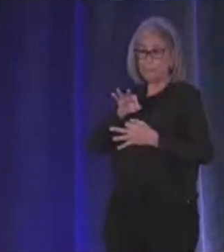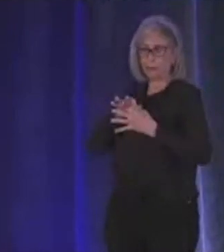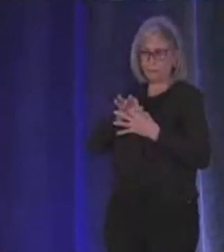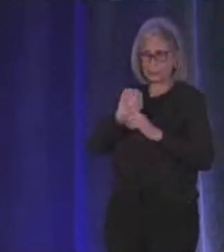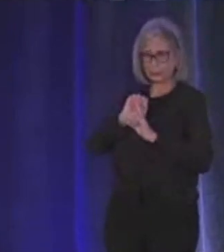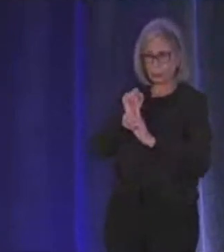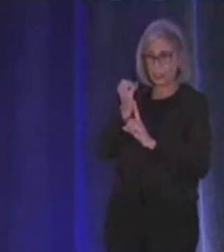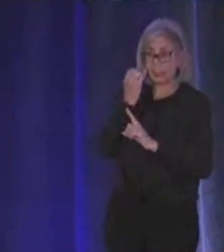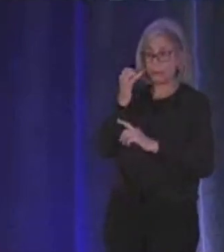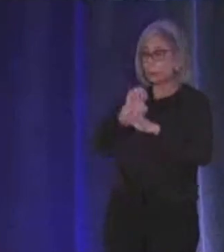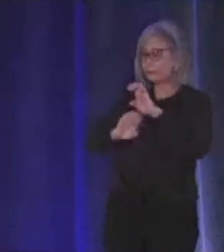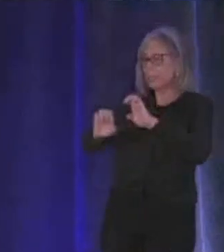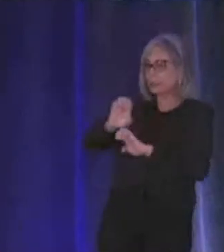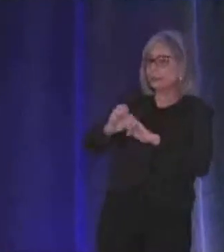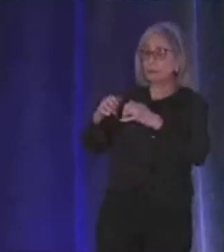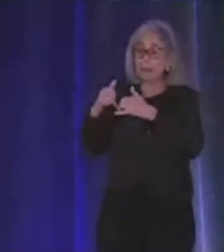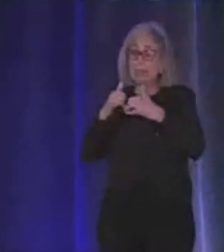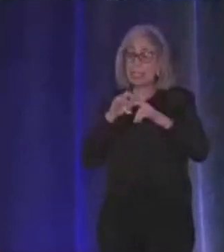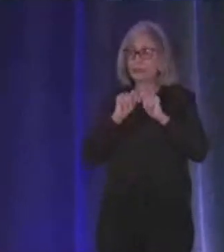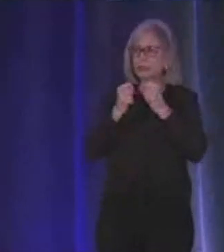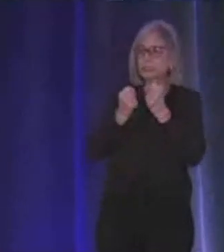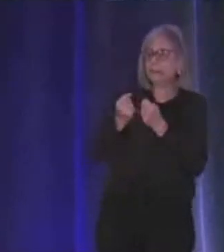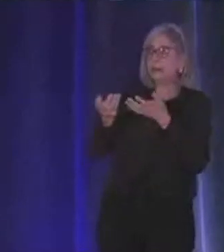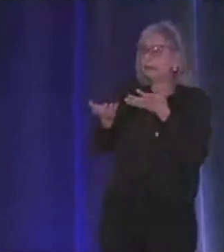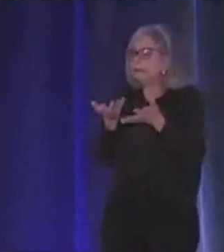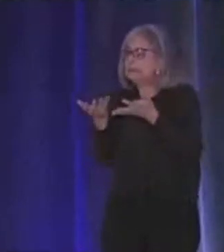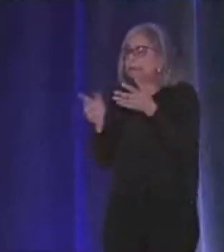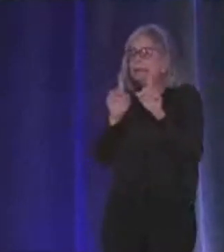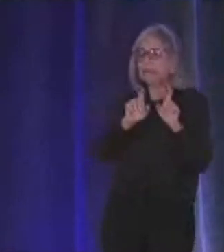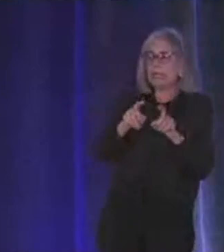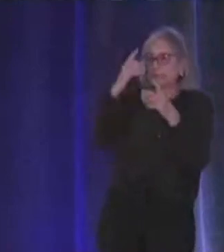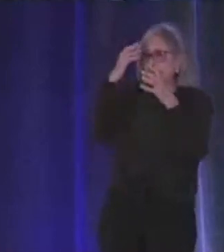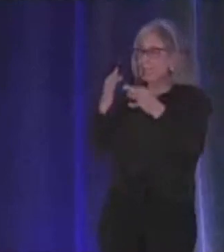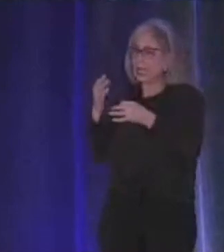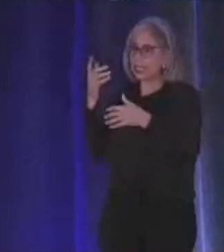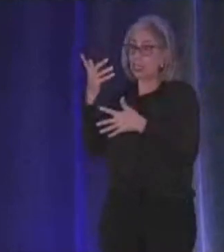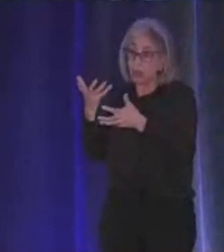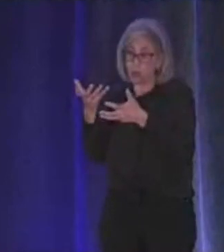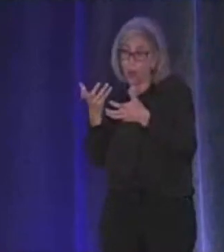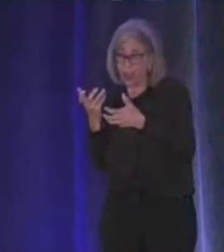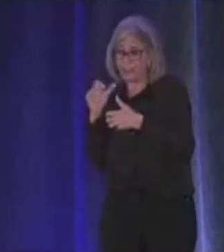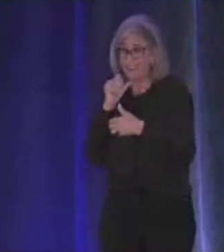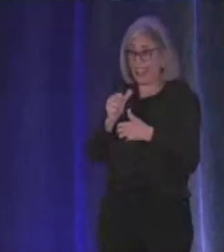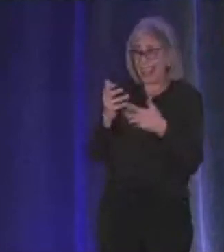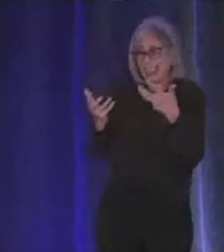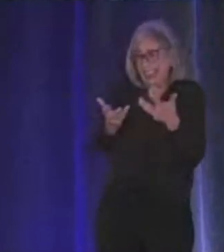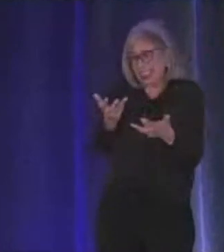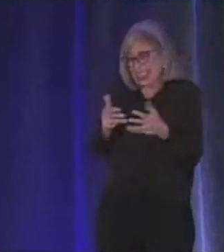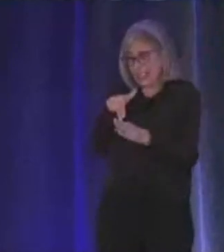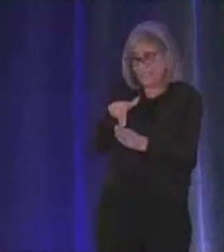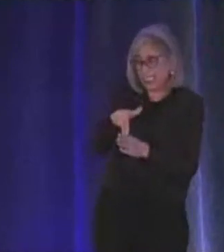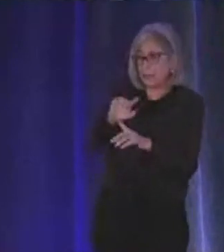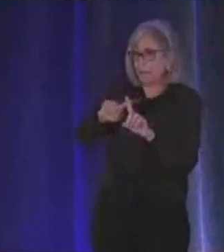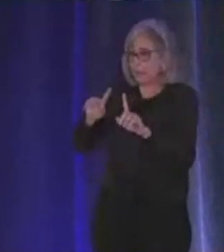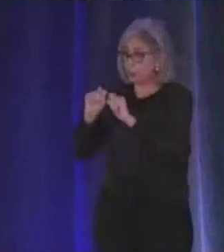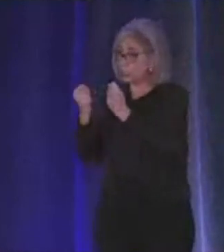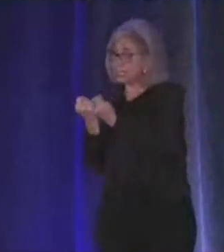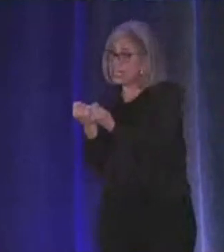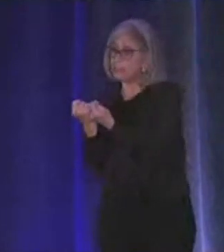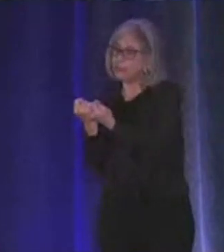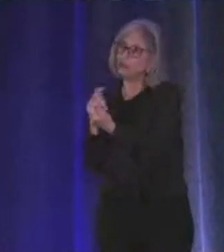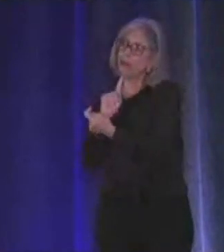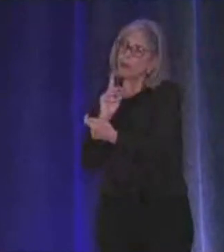you're experimenting, if your team is experimenting, really trying to decide if this is what they want to do, or if your team